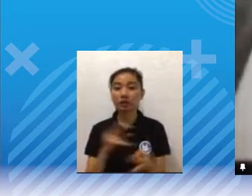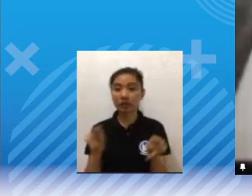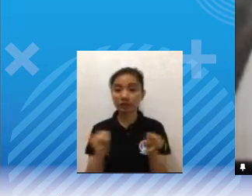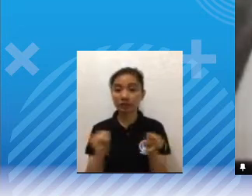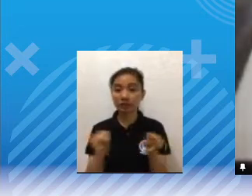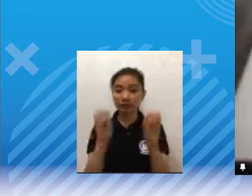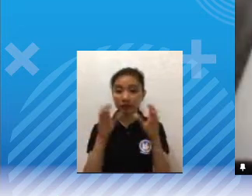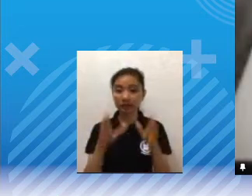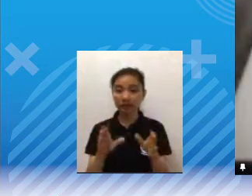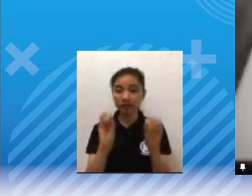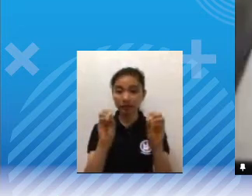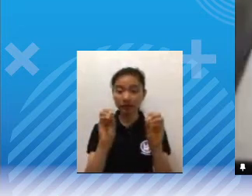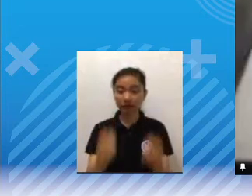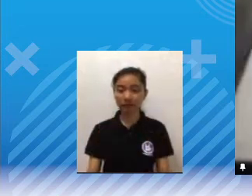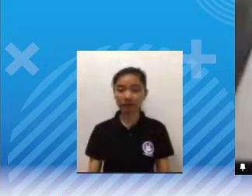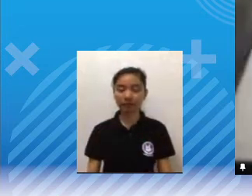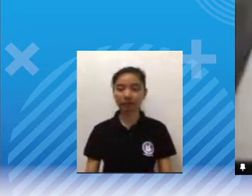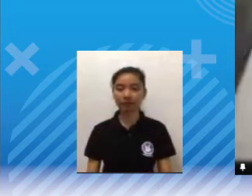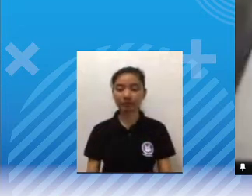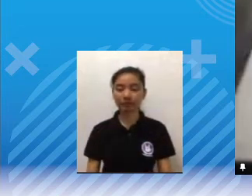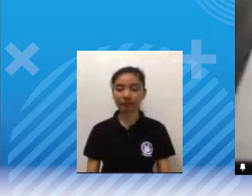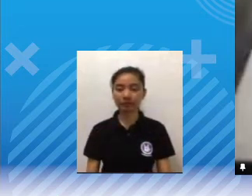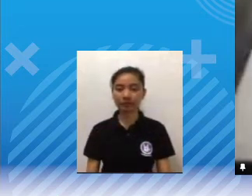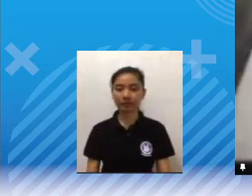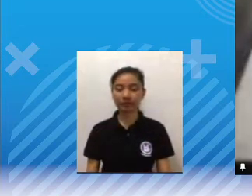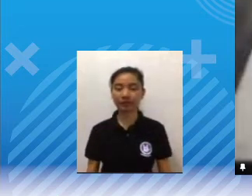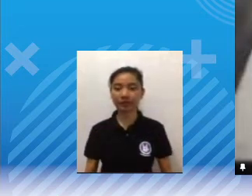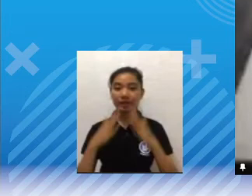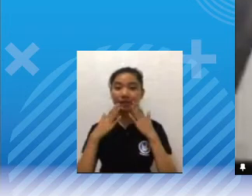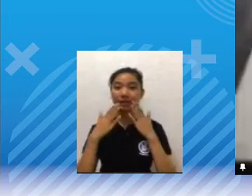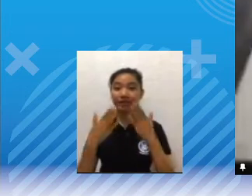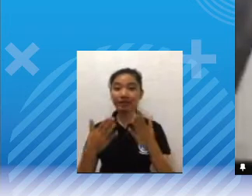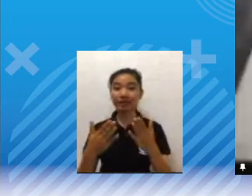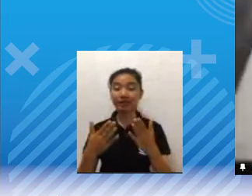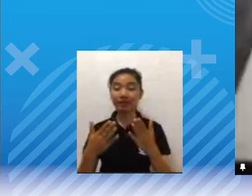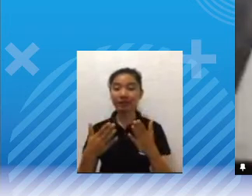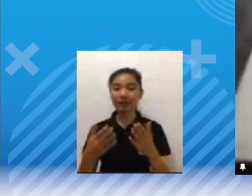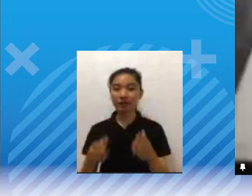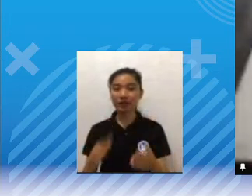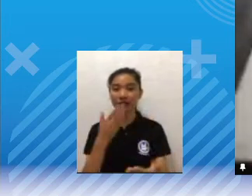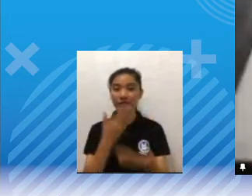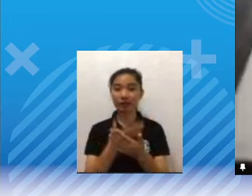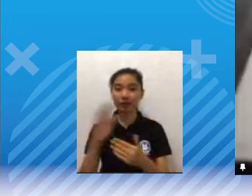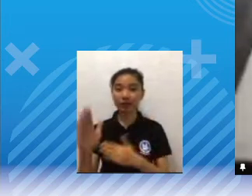So that's about it. Thank you and good morning again to everybody.